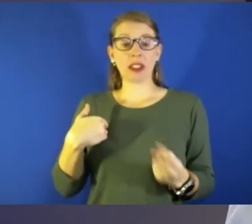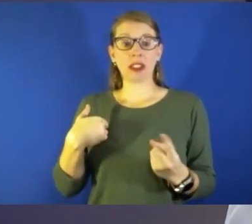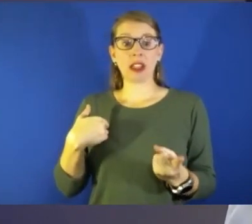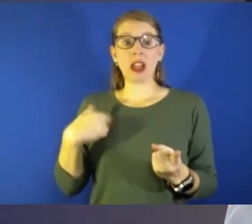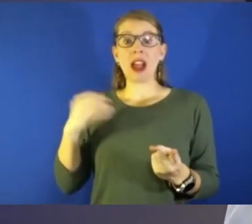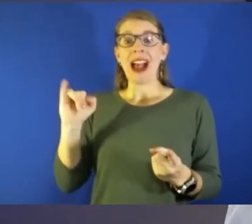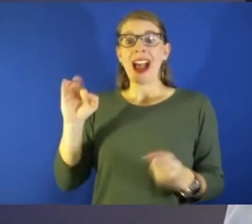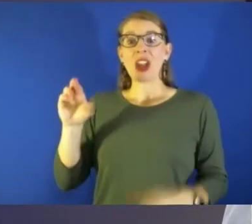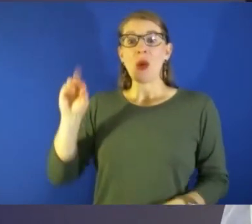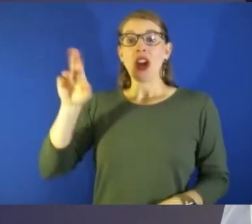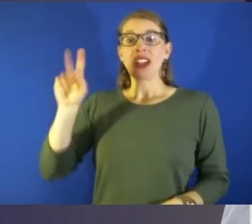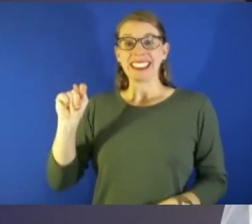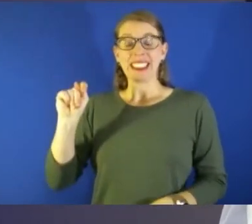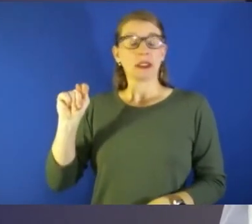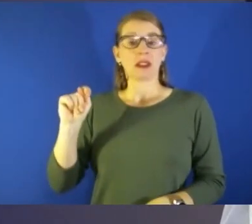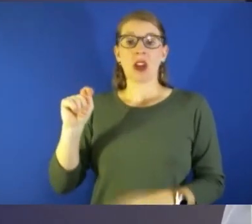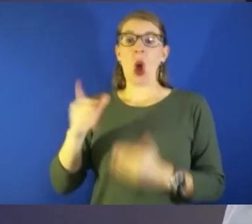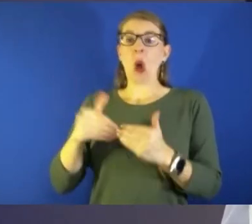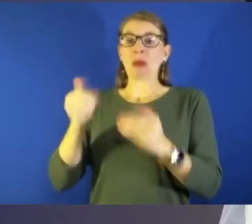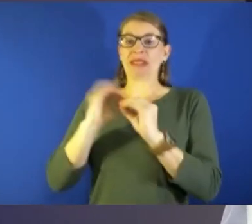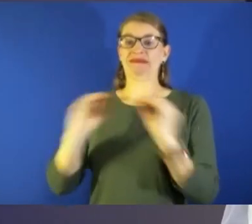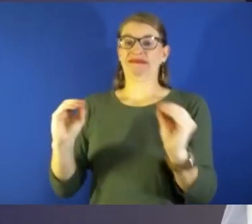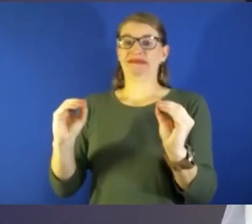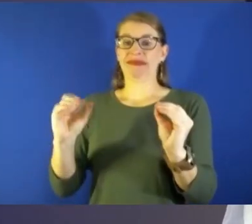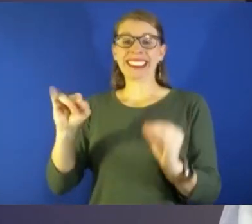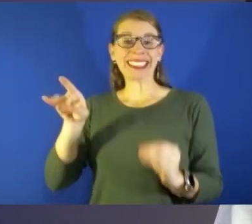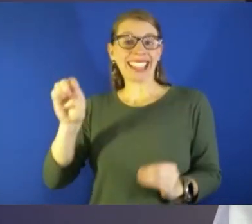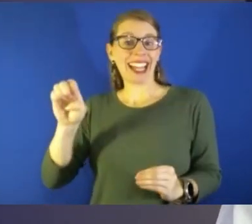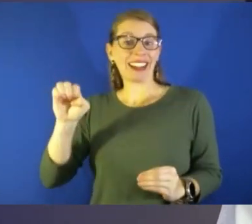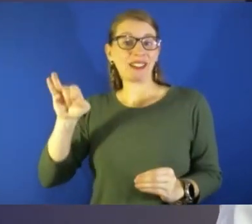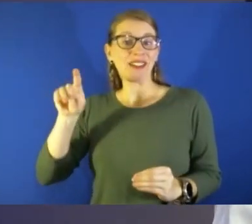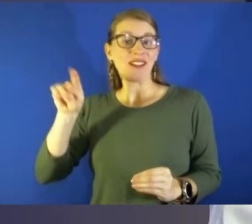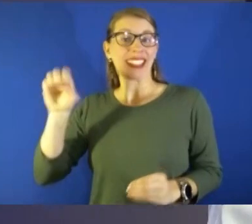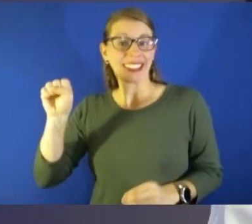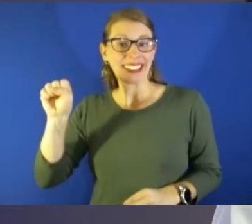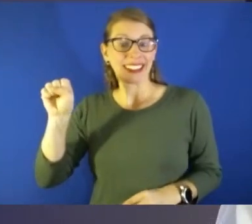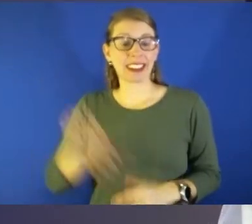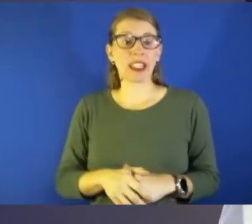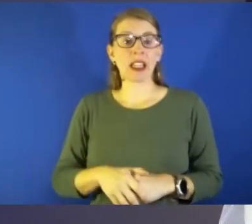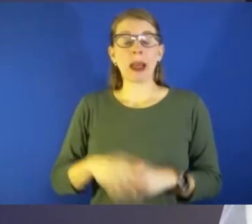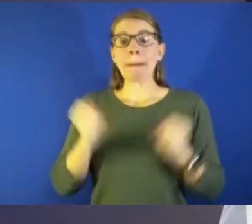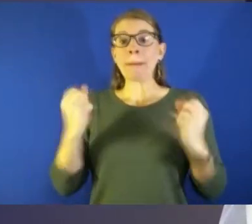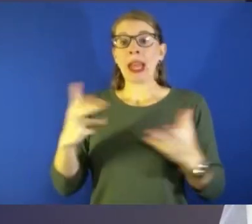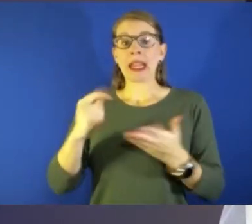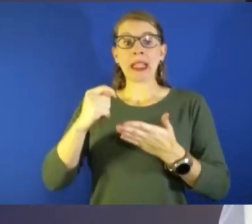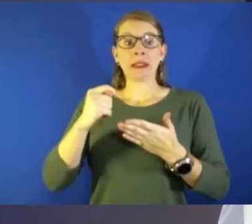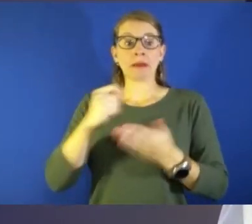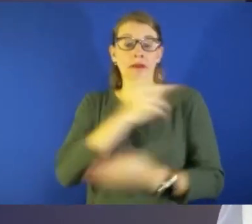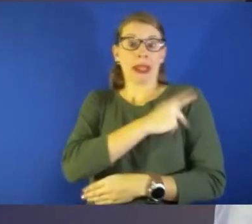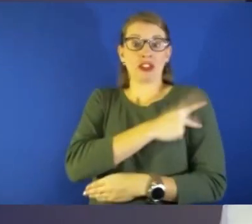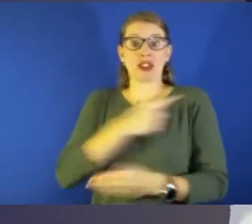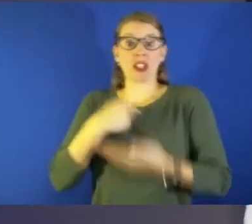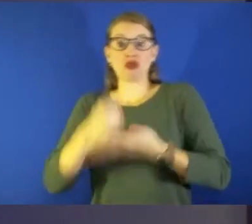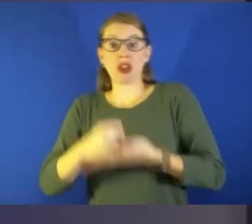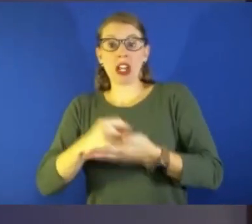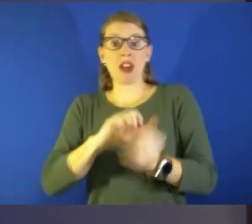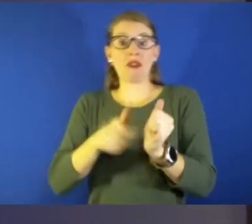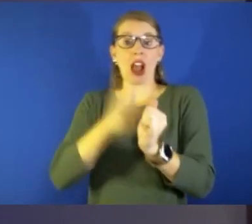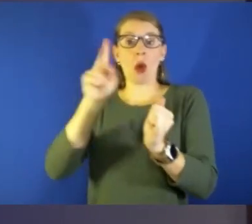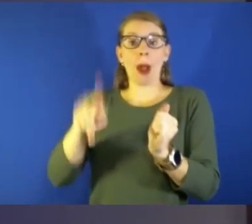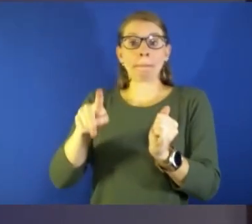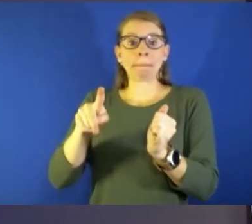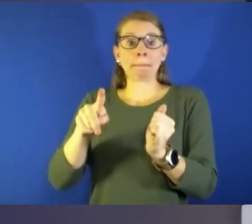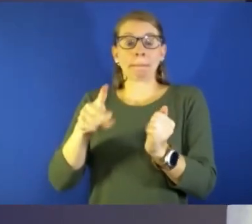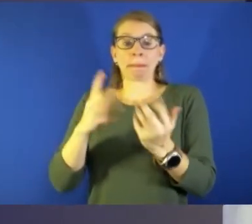side effects. I have seen, you know, of the how many patients I have treated in follow-up, and there's literally, you know, just